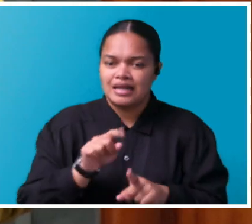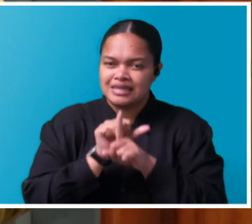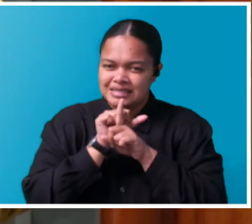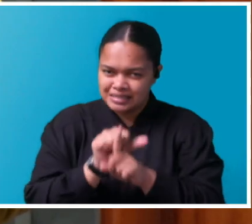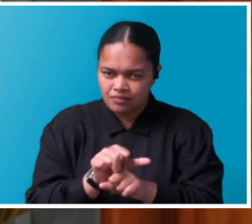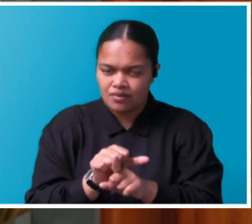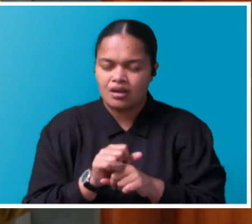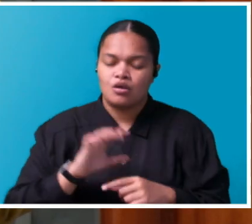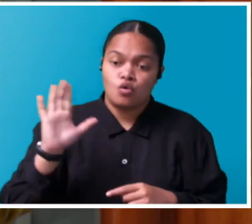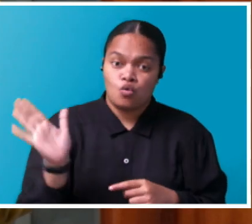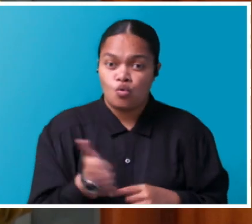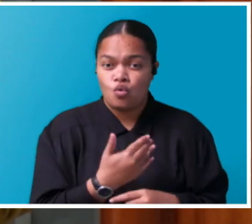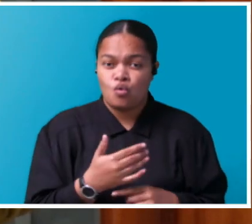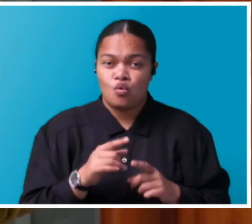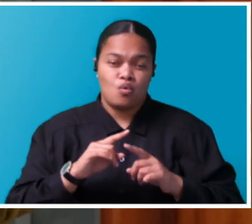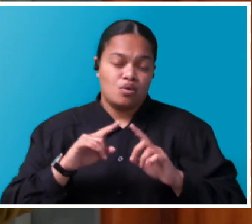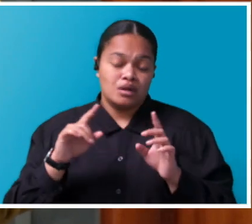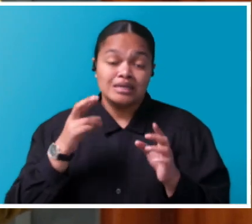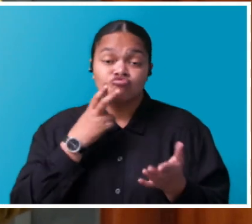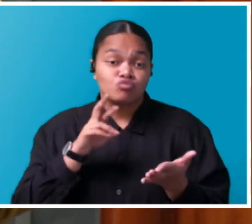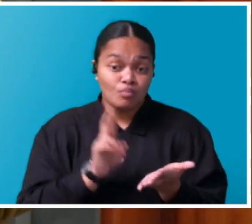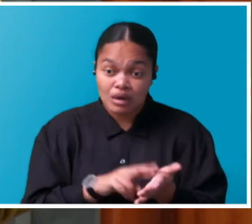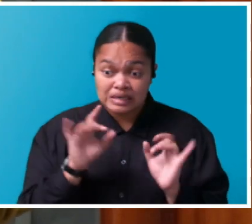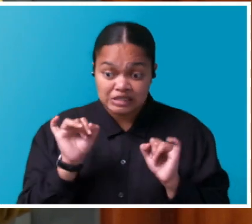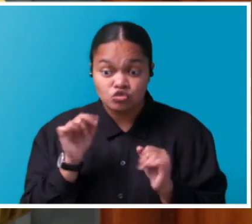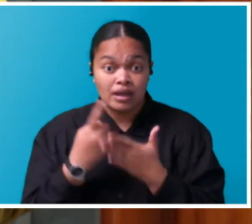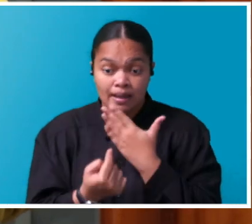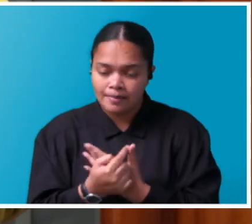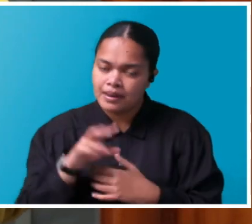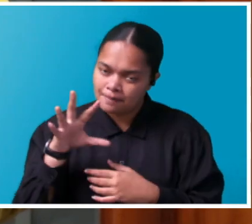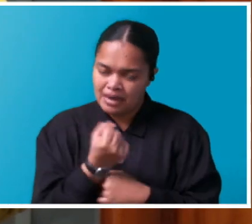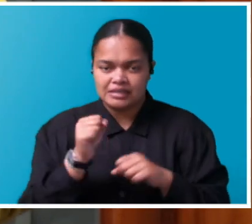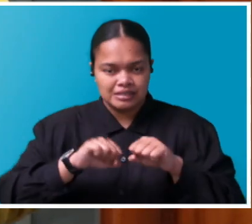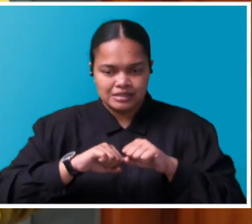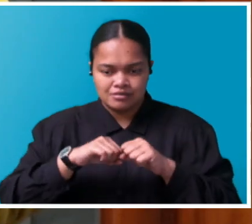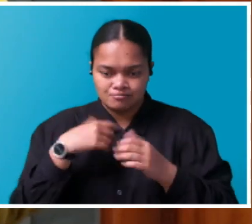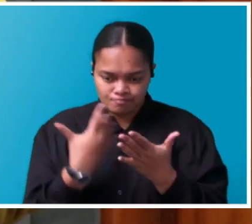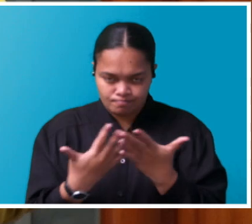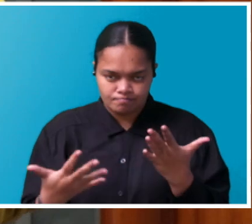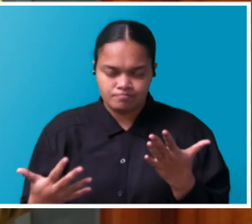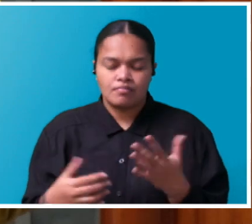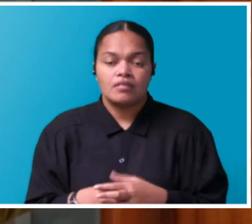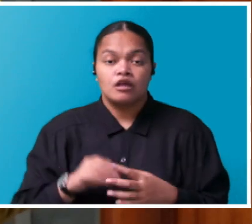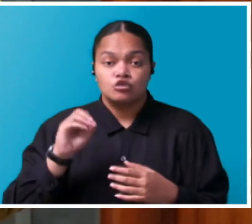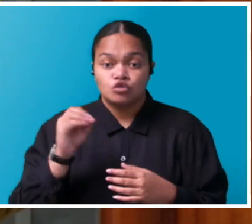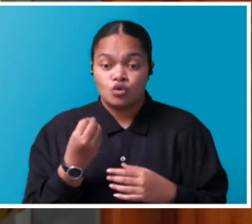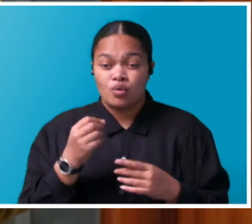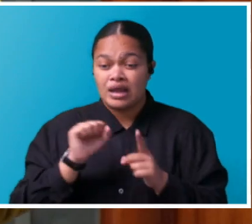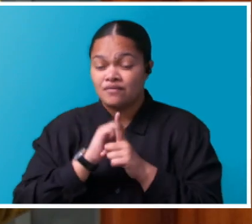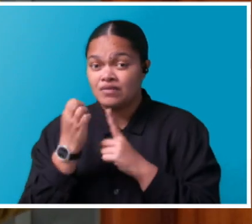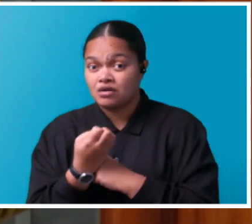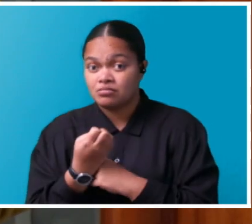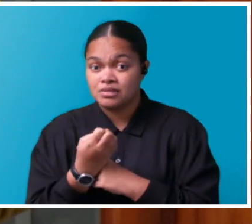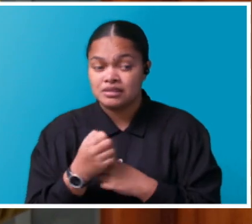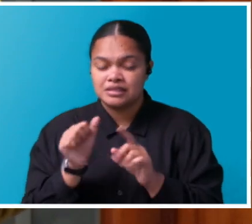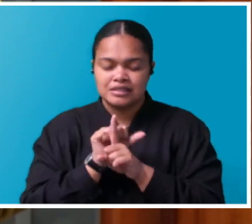and that all grievances and issues are reported or redressed. Two, environmental safeguards, that the natural